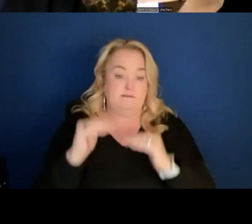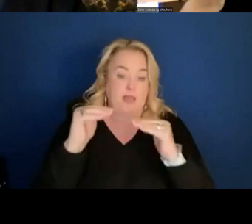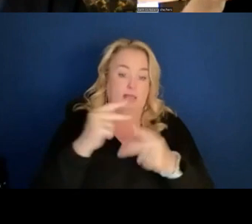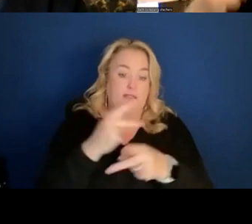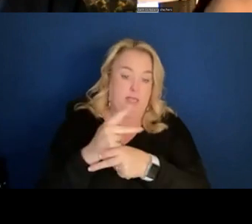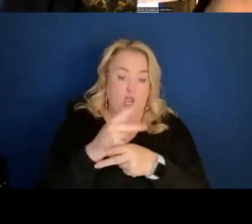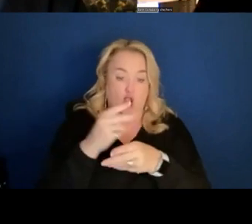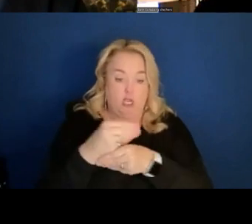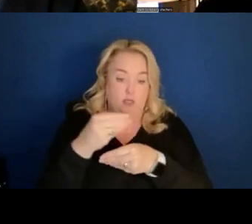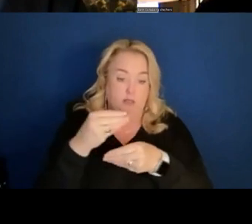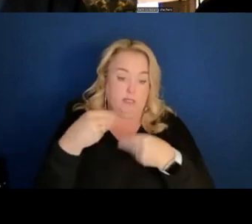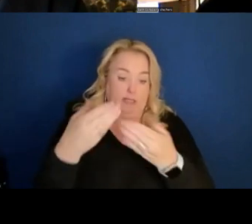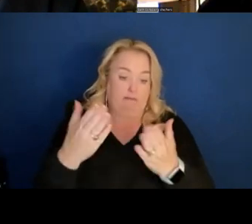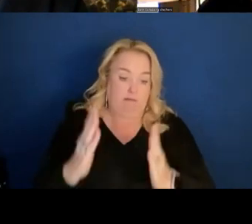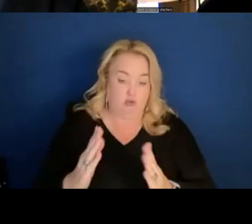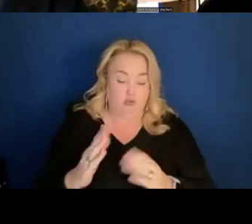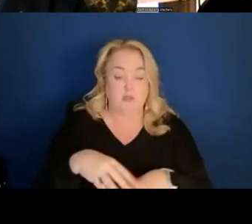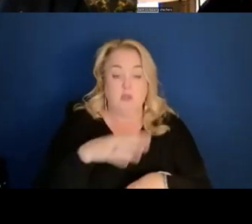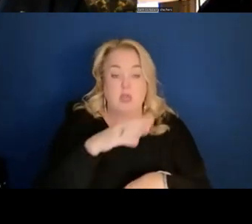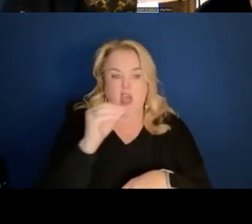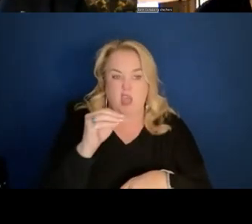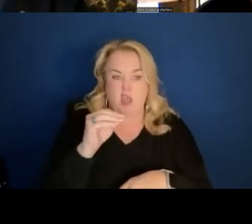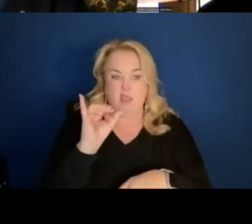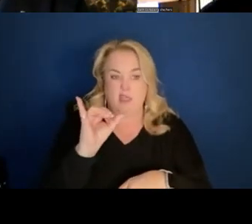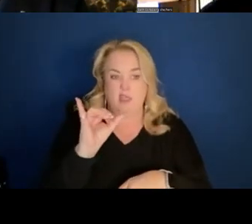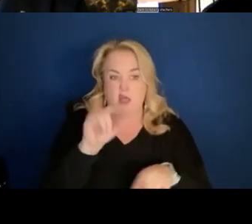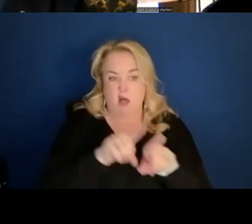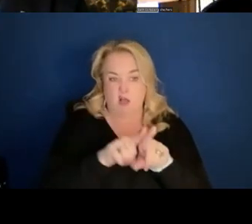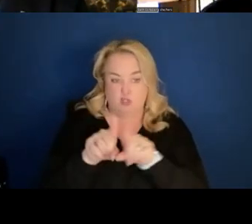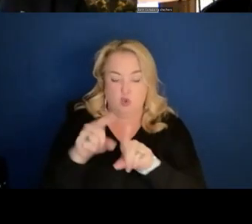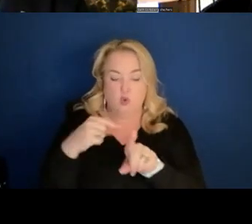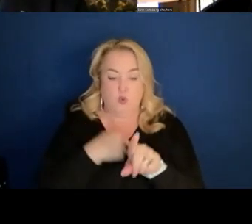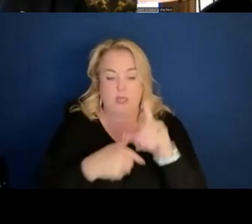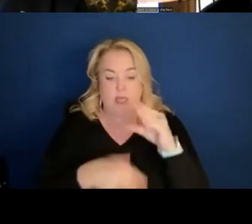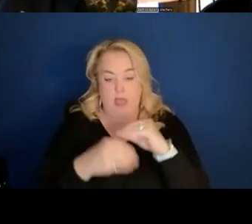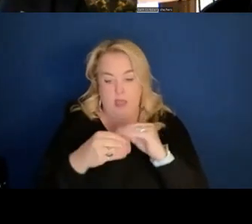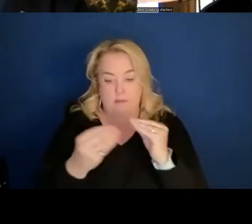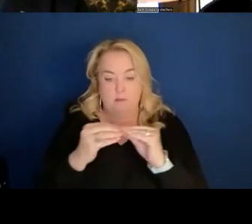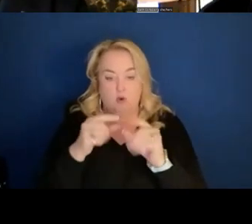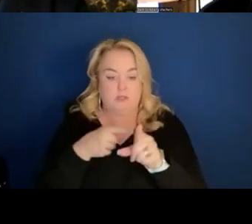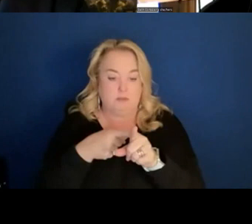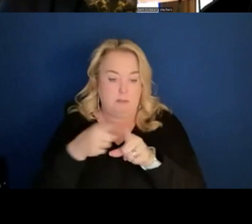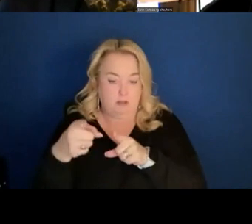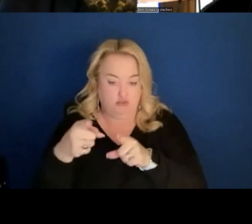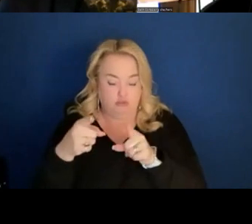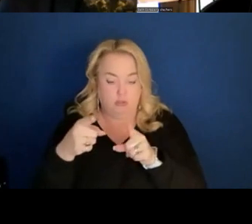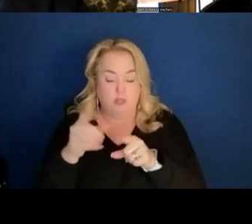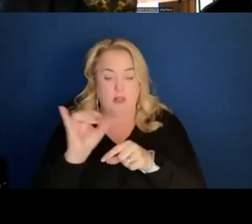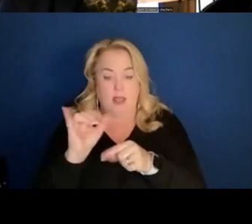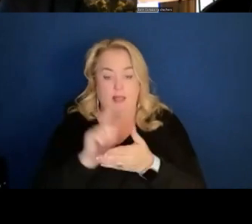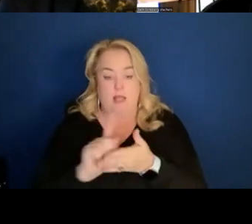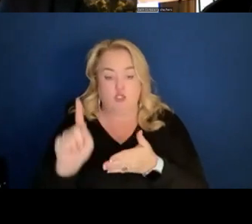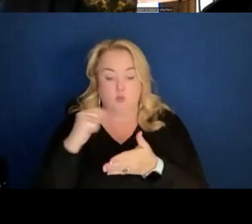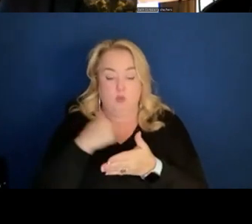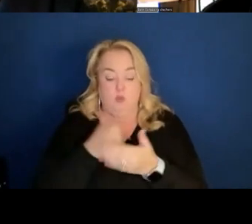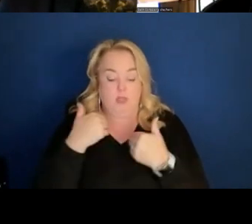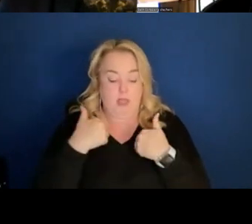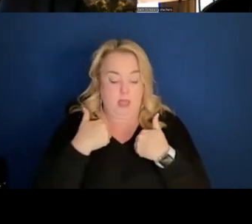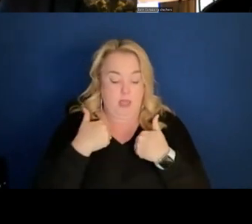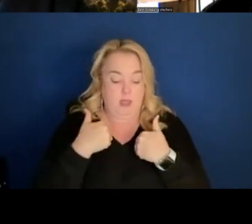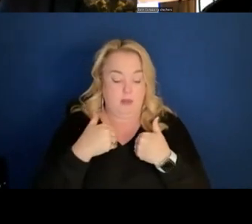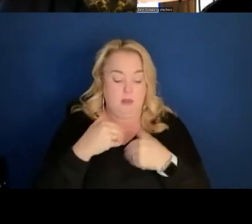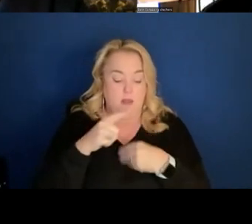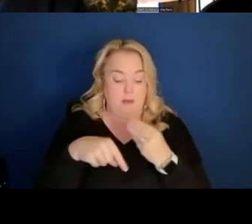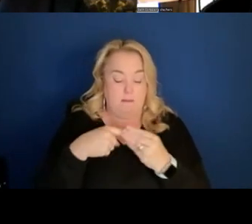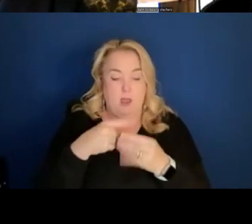the programs that we offer regularly. And then we sprinkle in more specialized topics. Like last week, we had a program on alcoholism